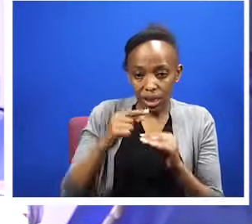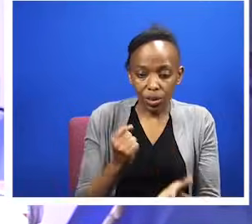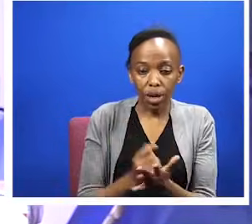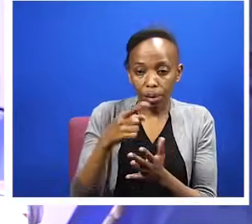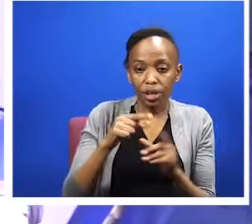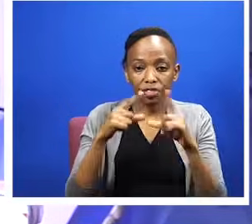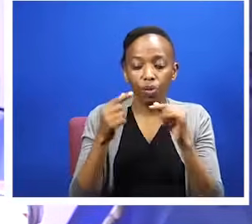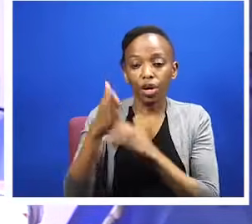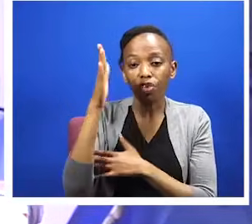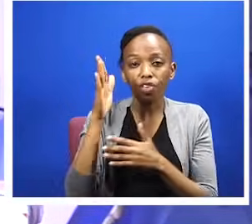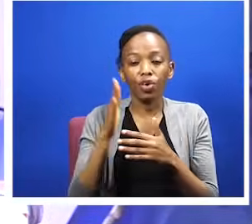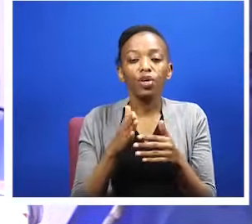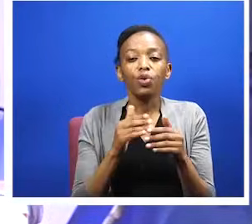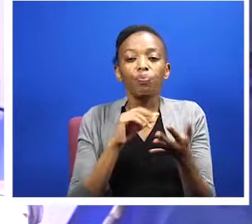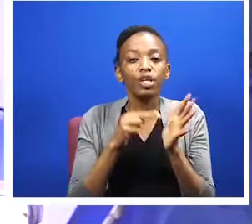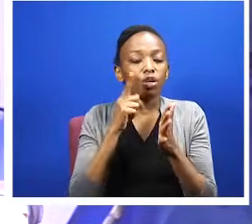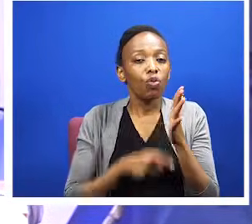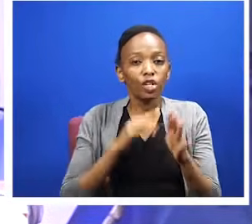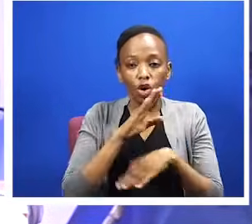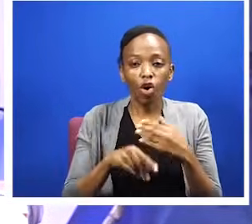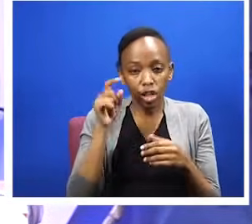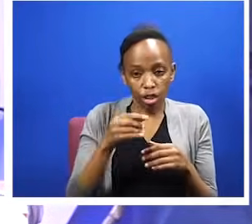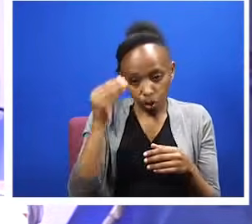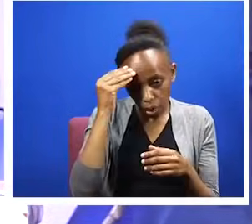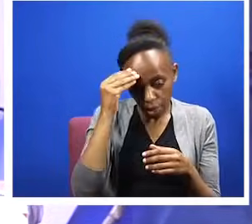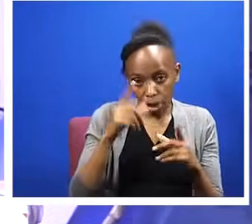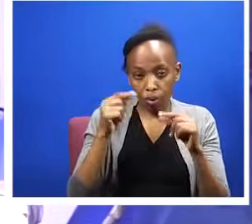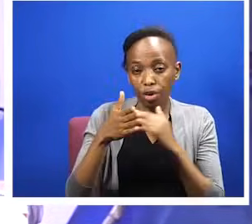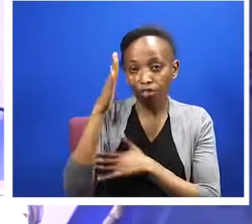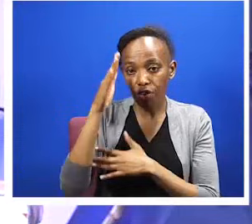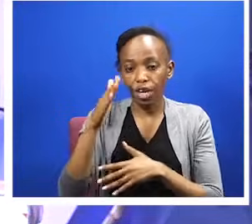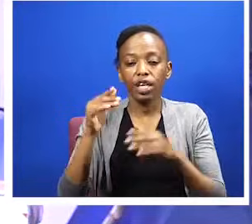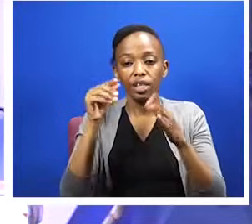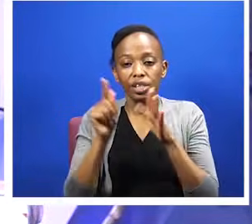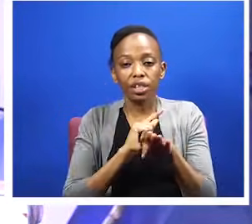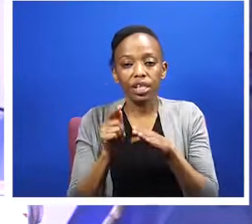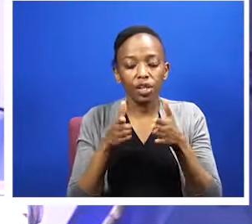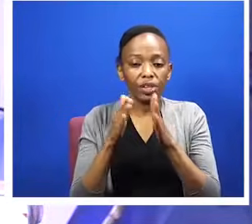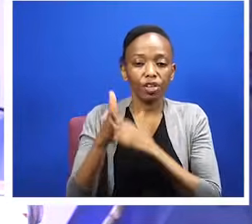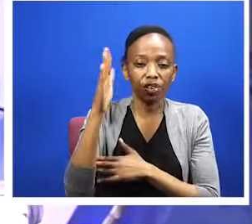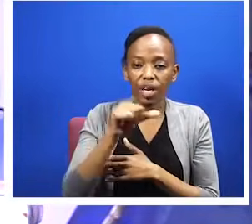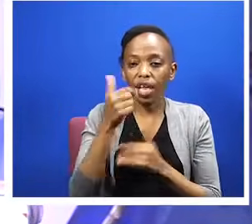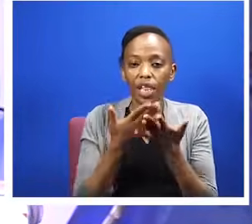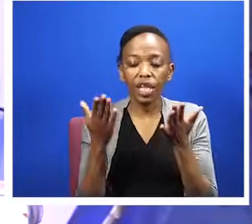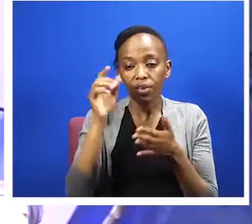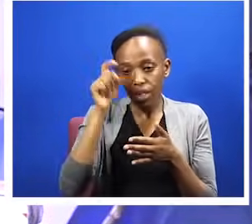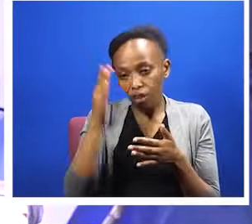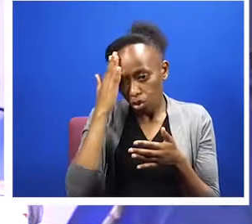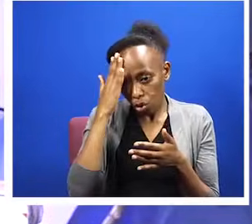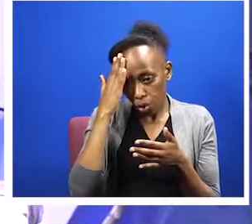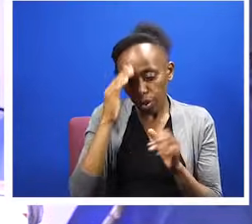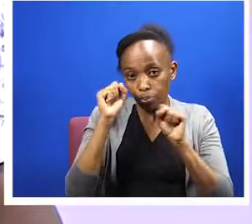Word of God. So which means all of us need to learn the Word of God and need to be trained in the ways of God. Another thing we also need to know, it is possible for